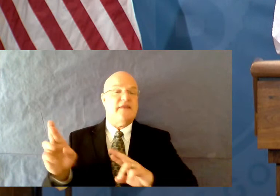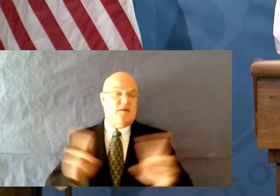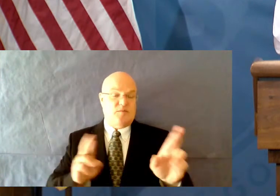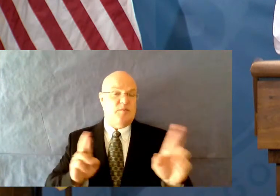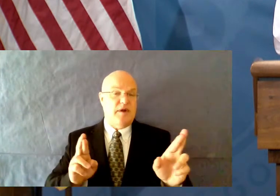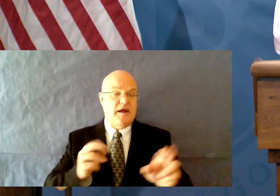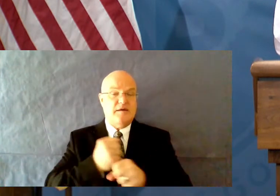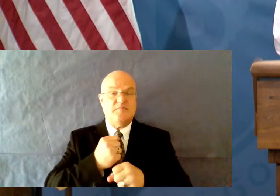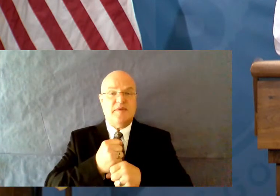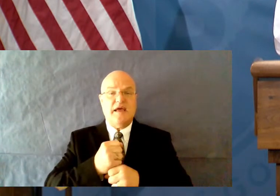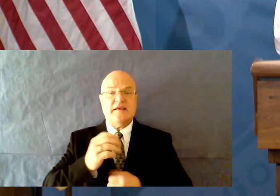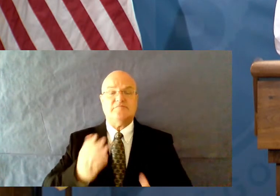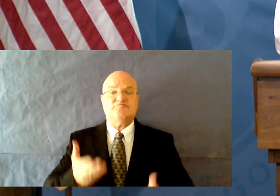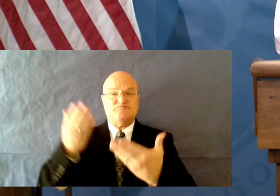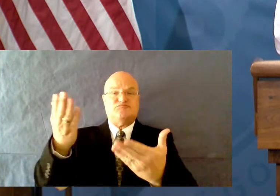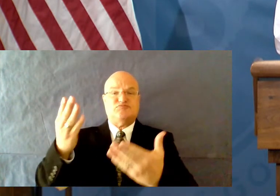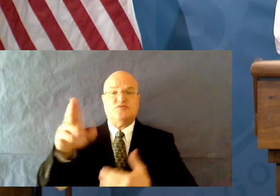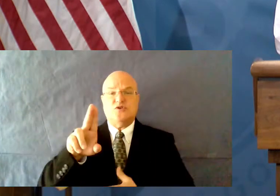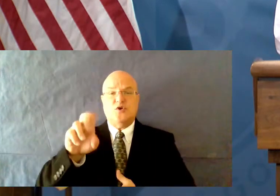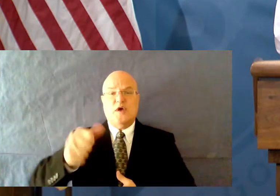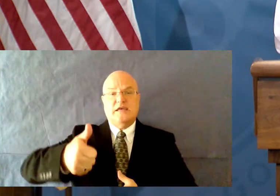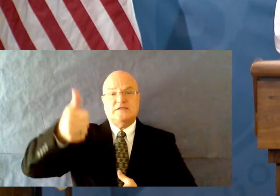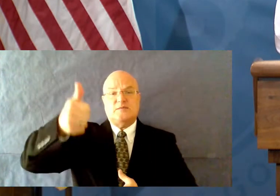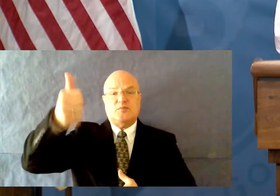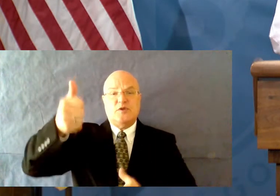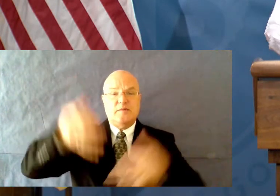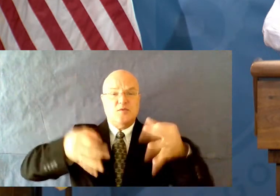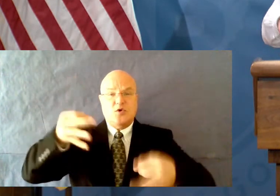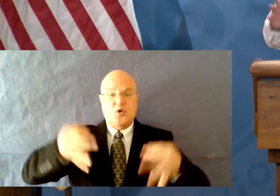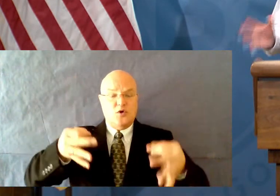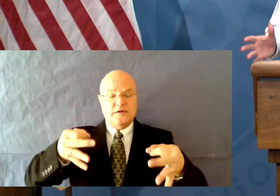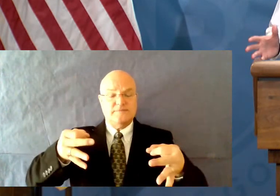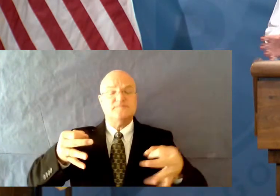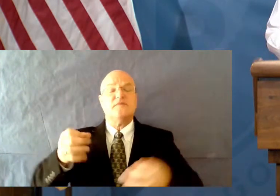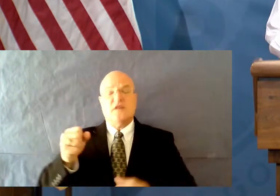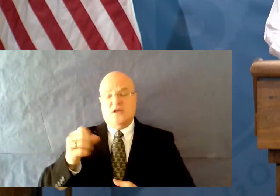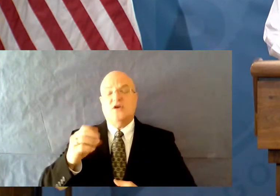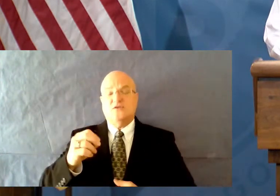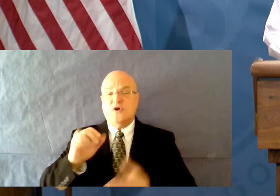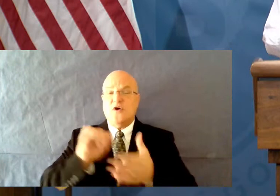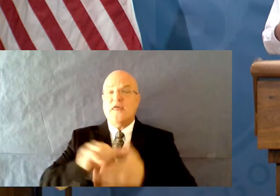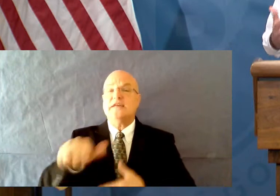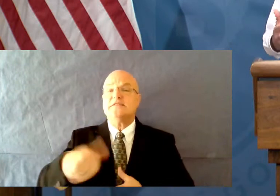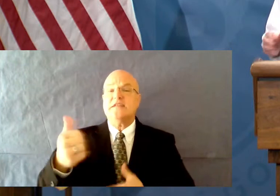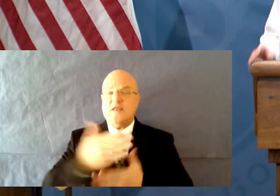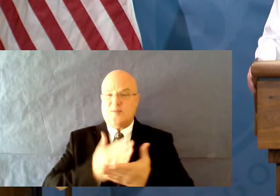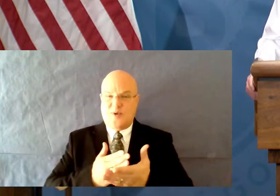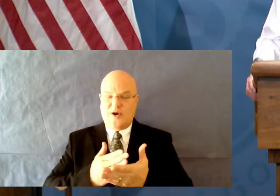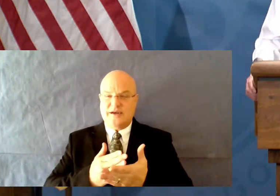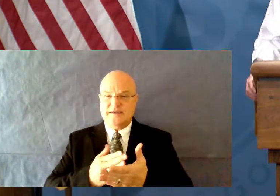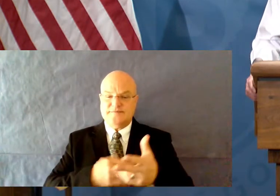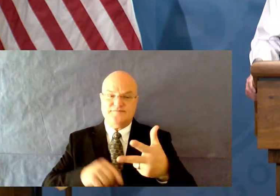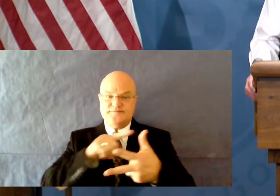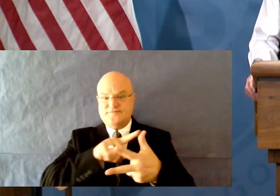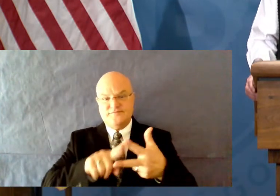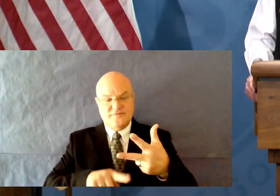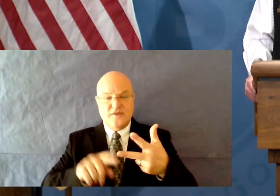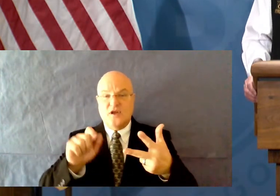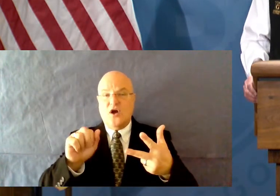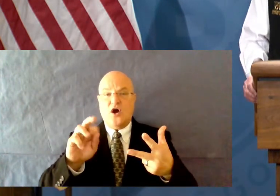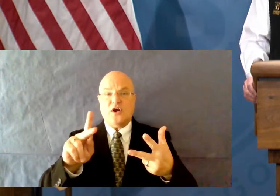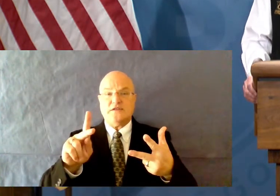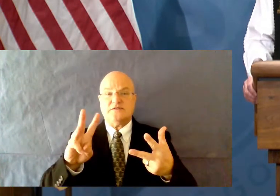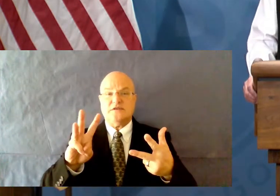make their case to the United States Supreme Court regardless. And so that's another aspect of it. And the third part of Arkansas